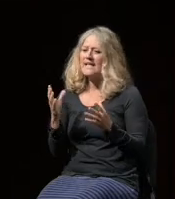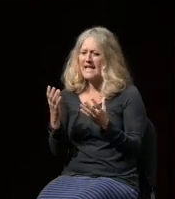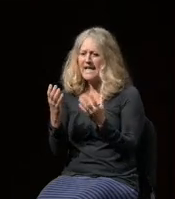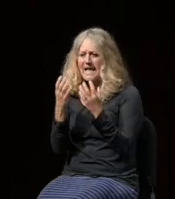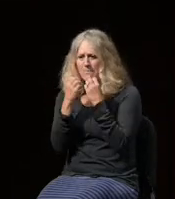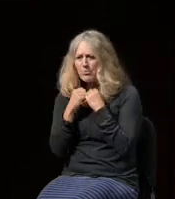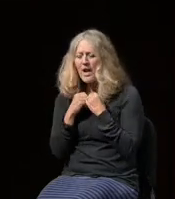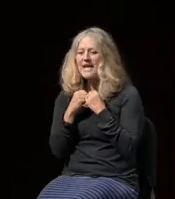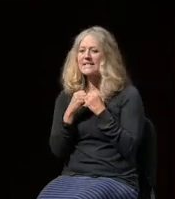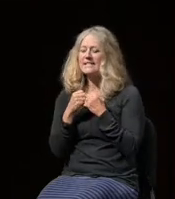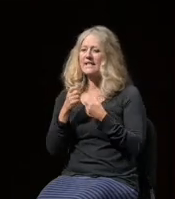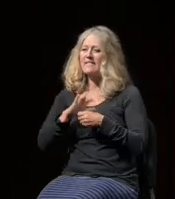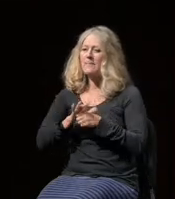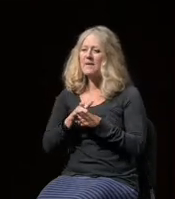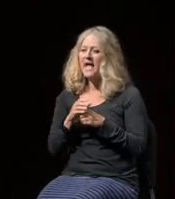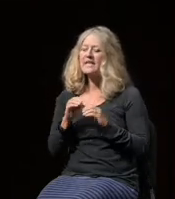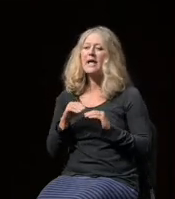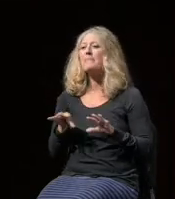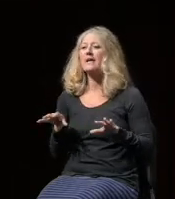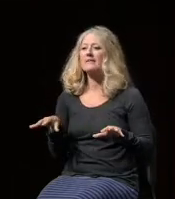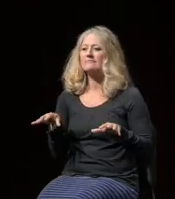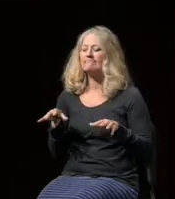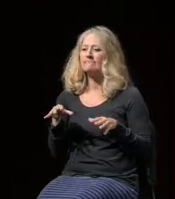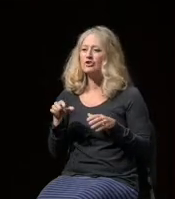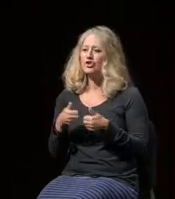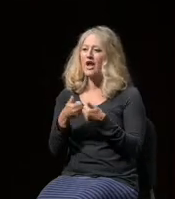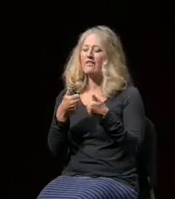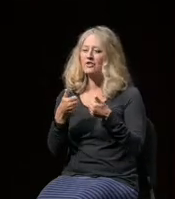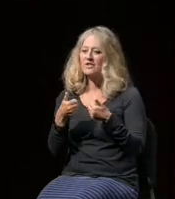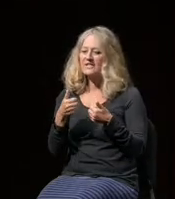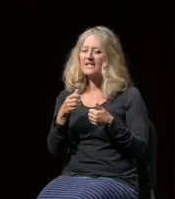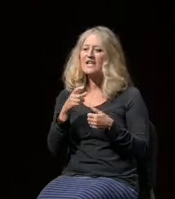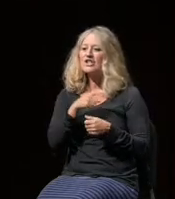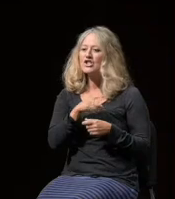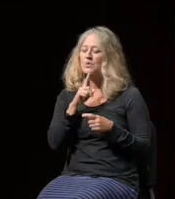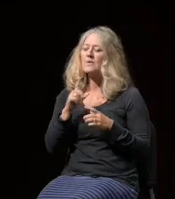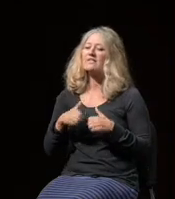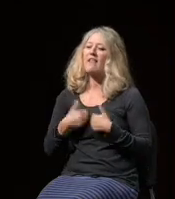pandemic. Her leadership is not just commendable, but life-saving.